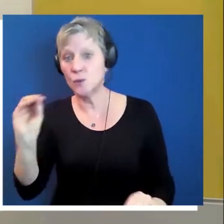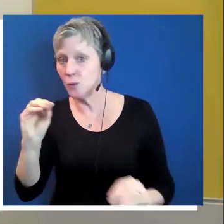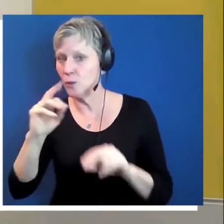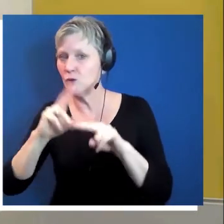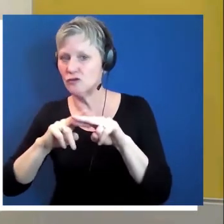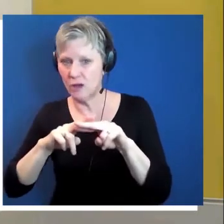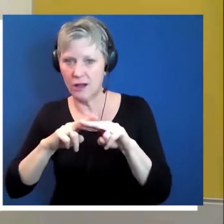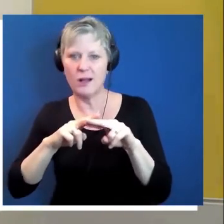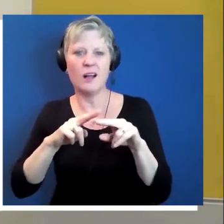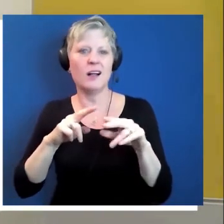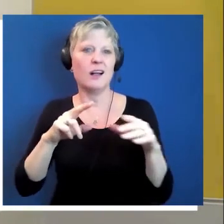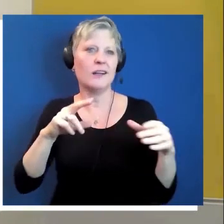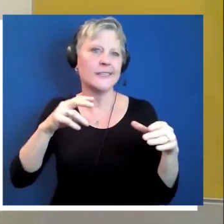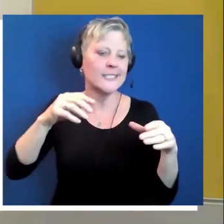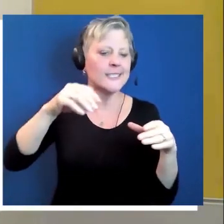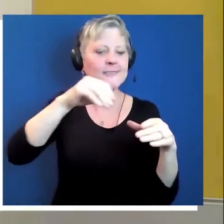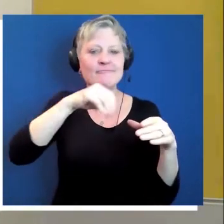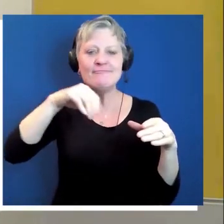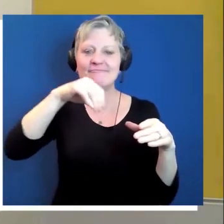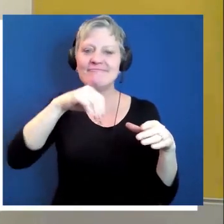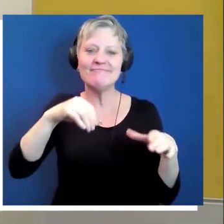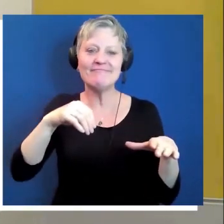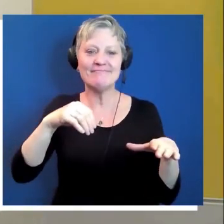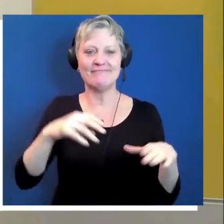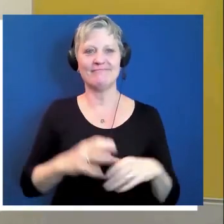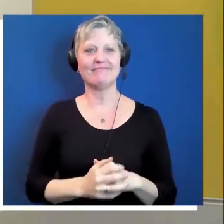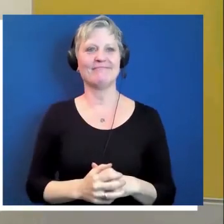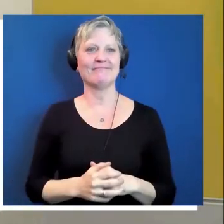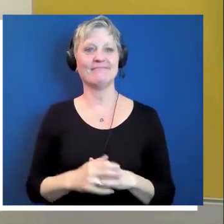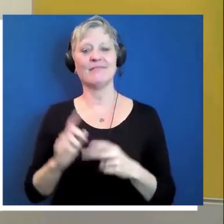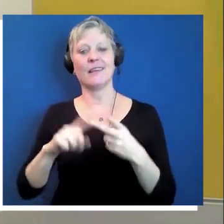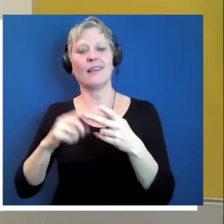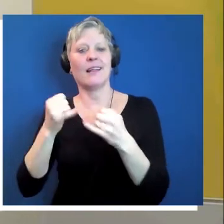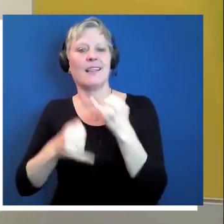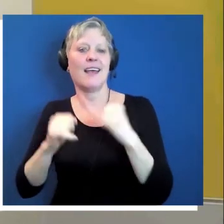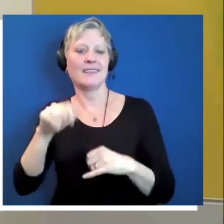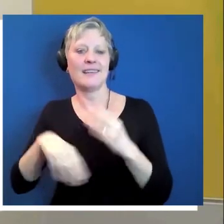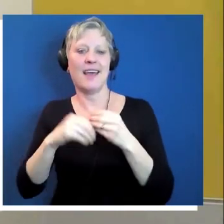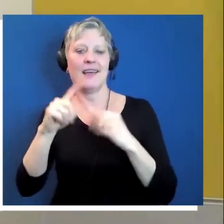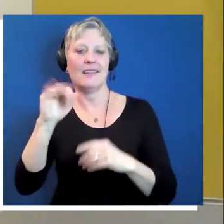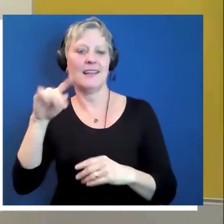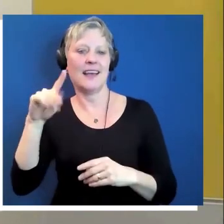up with a few lime wedges.